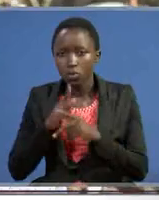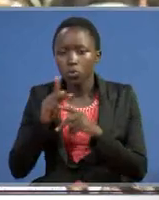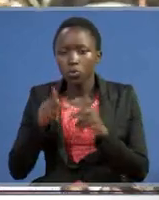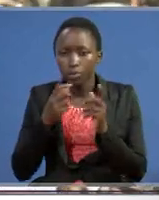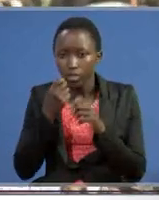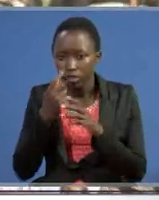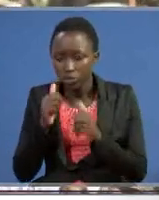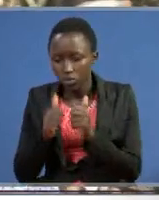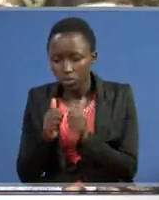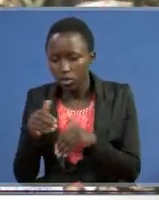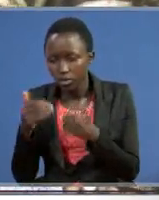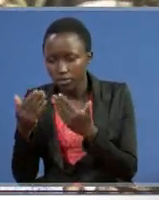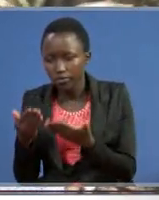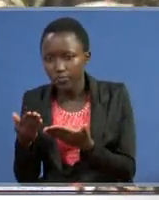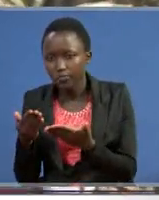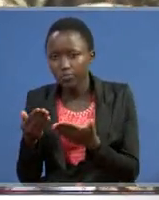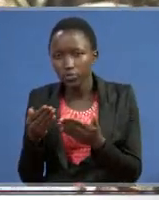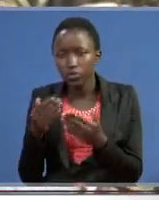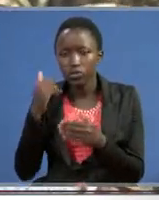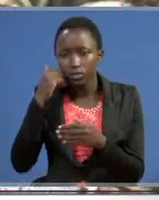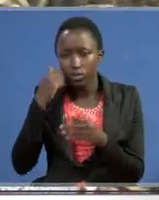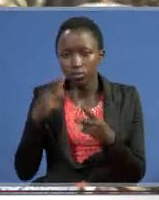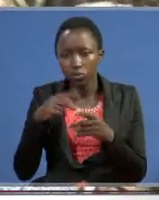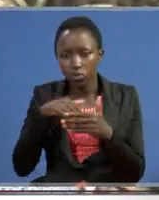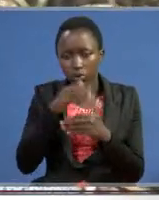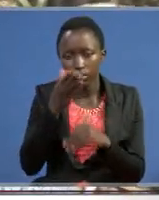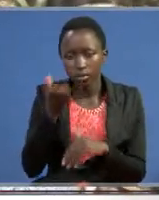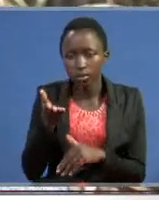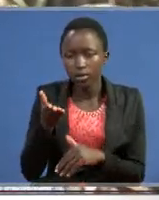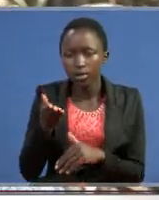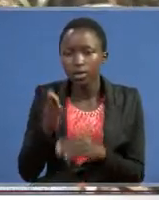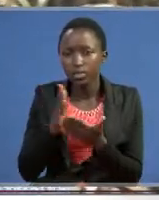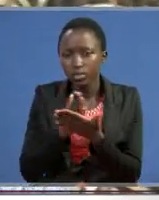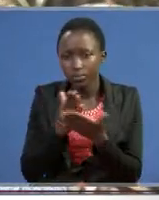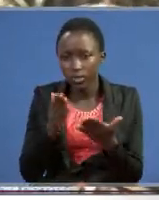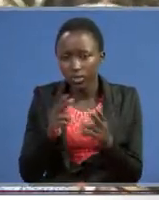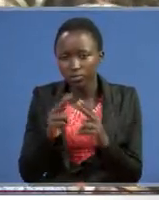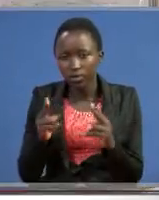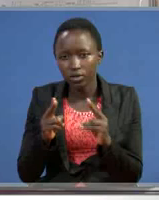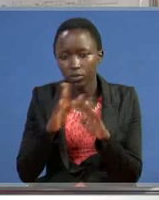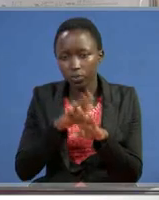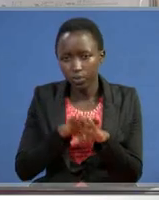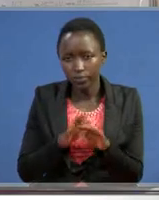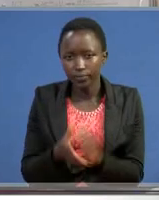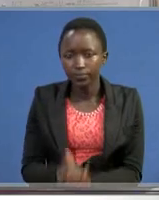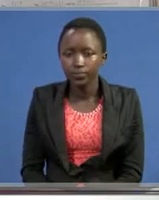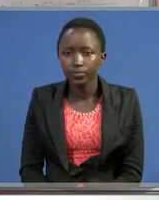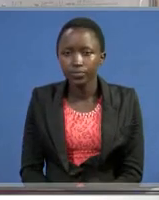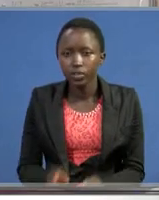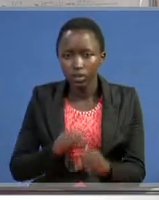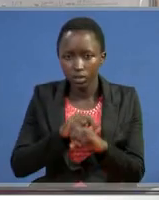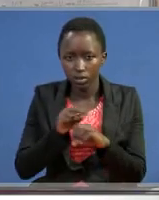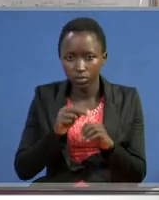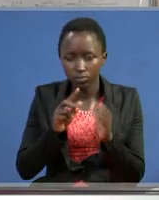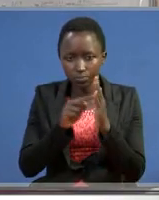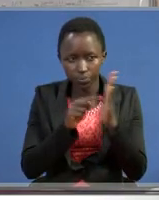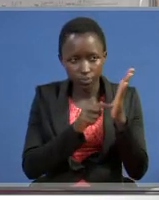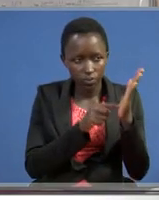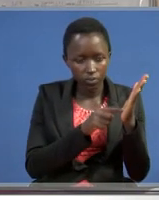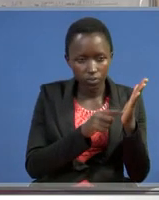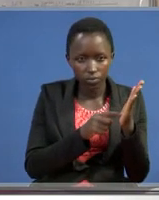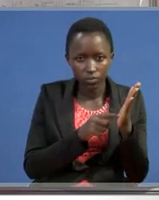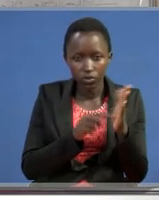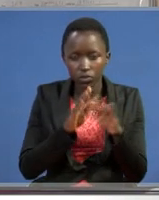that they give to the patients outside there it's something that is very positive nationally the figures are not